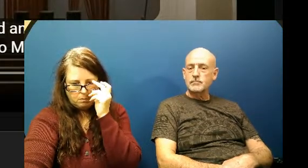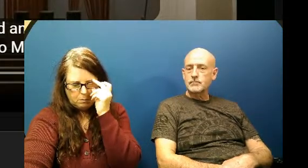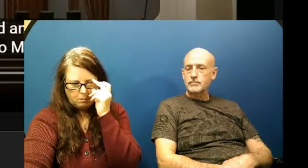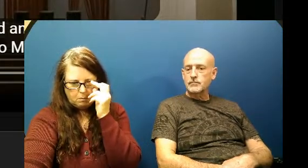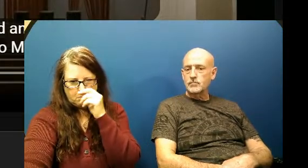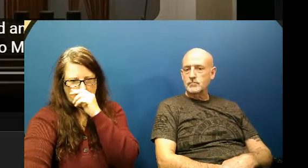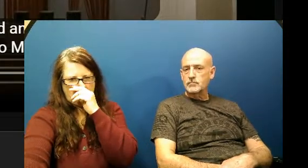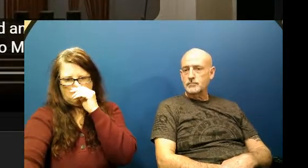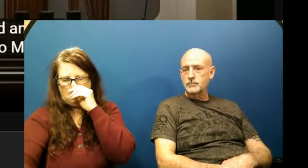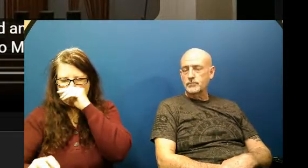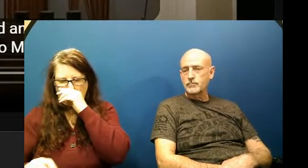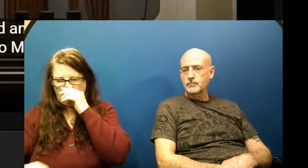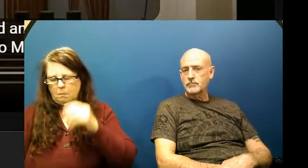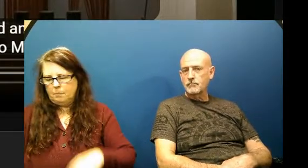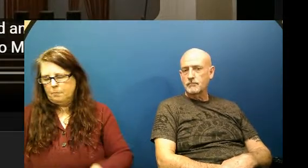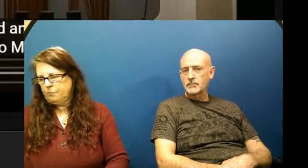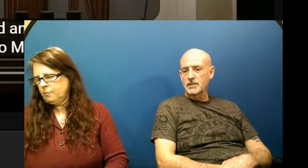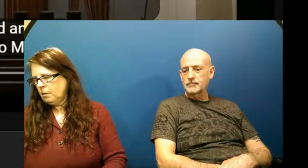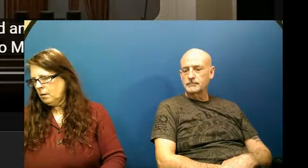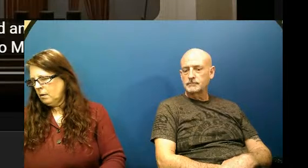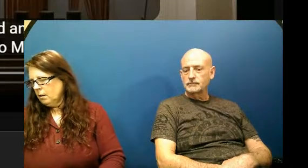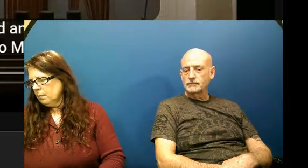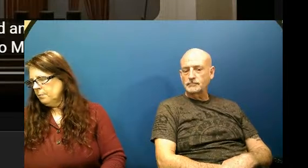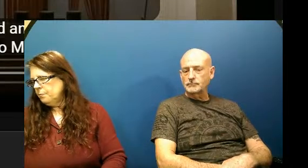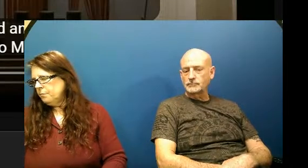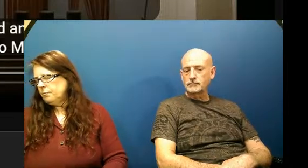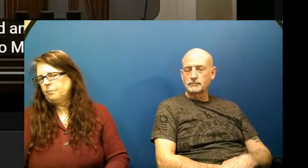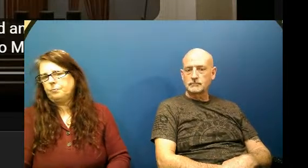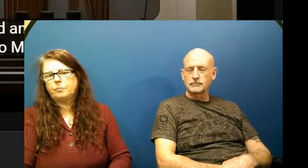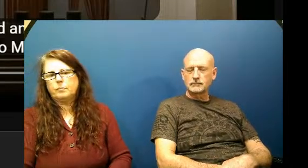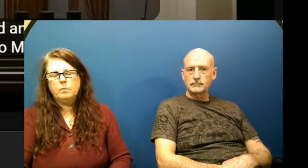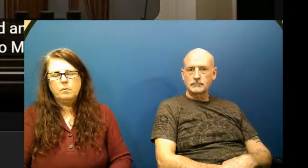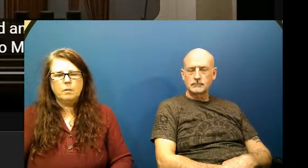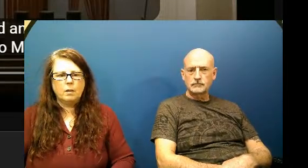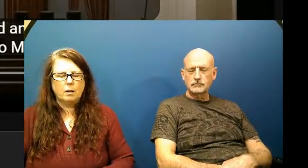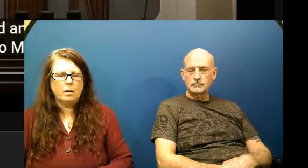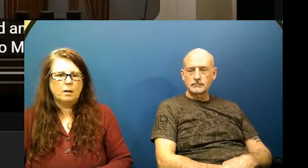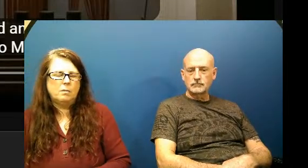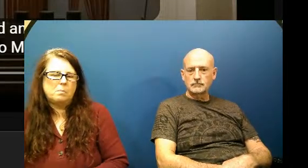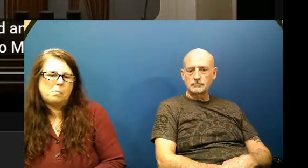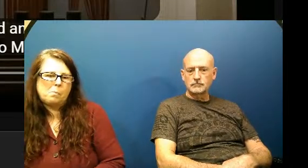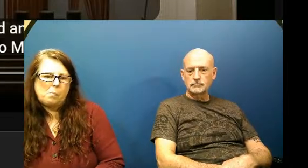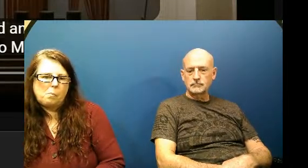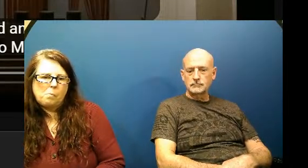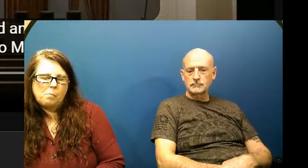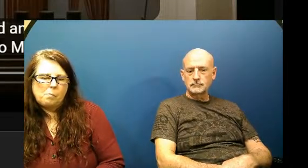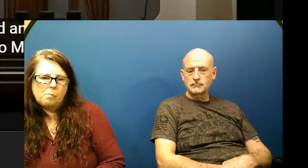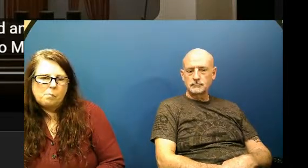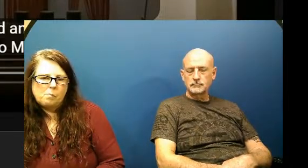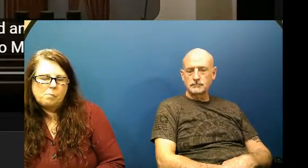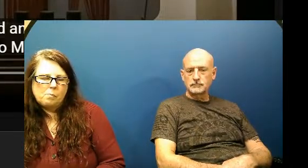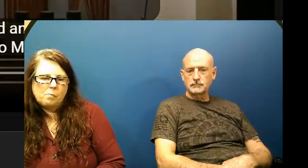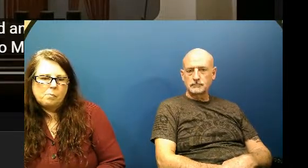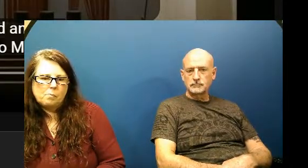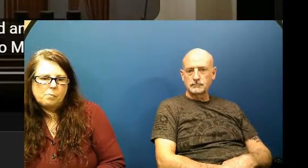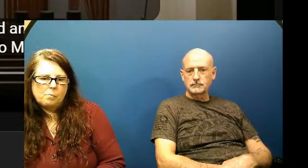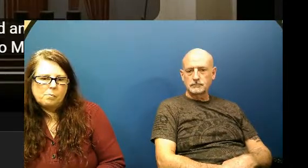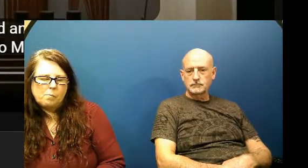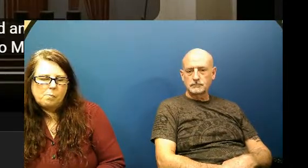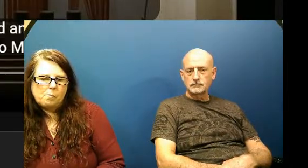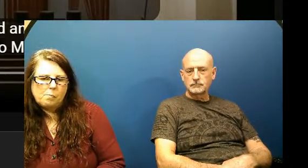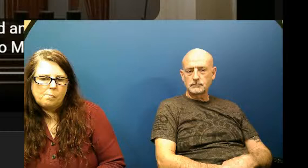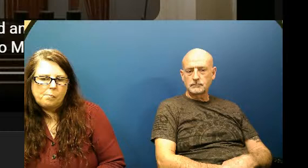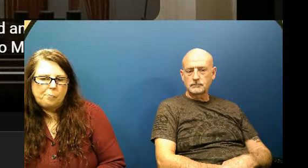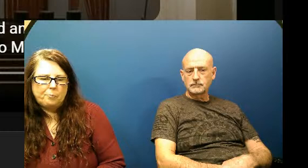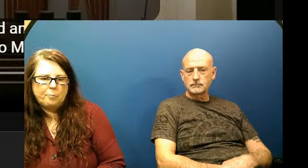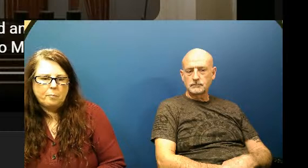Recruitment and espionage. On top of that, the Chinese government's control over TikTok gives it a potent weapon for covert influence